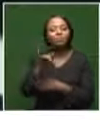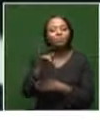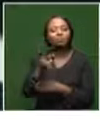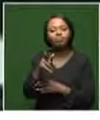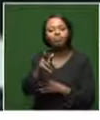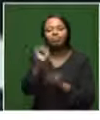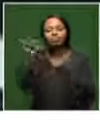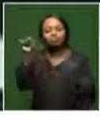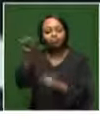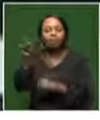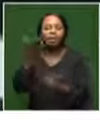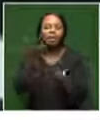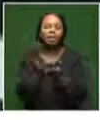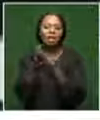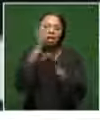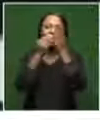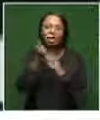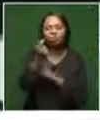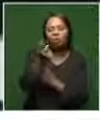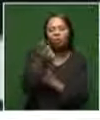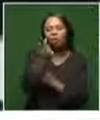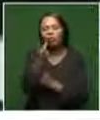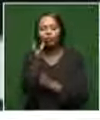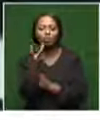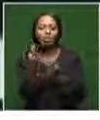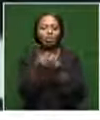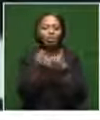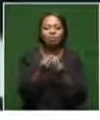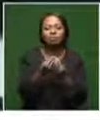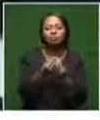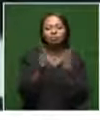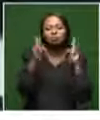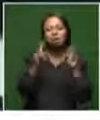neighbors can learn a thing or two about South Africa. We're not just